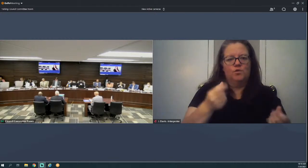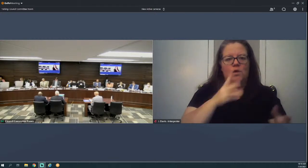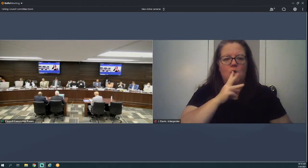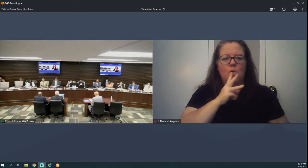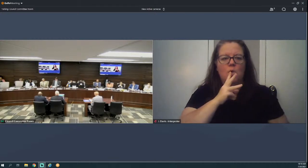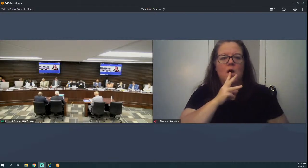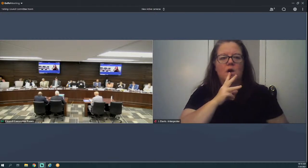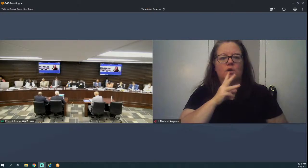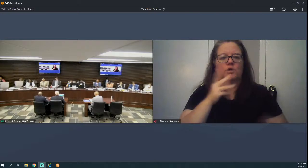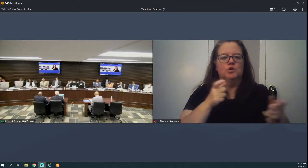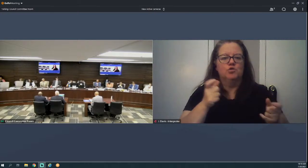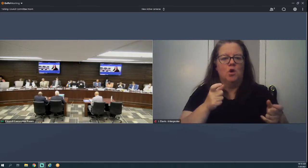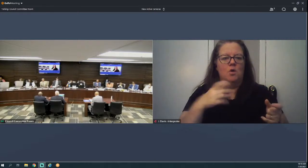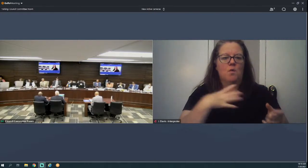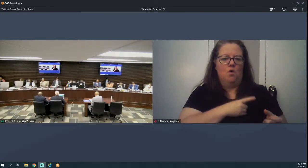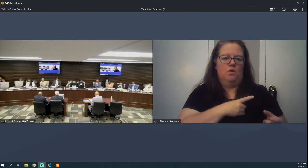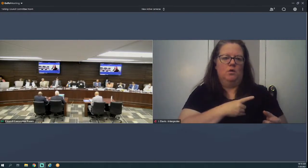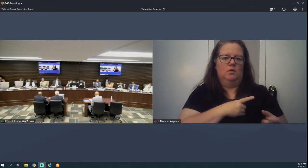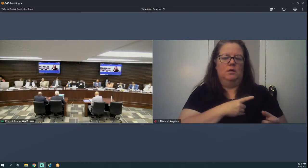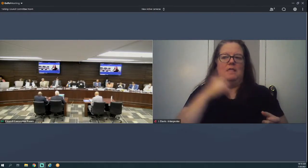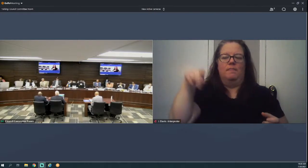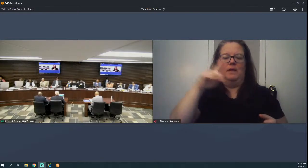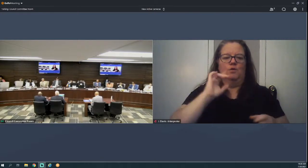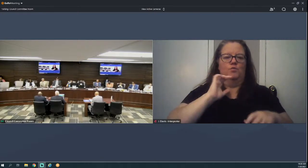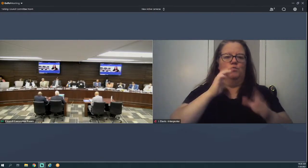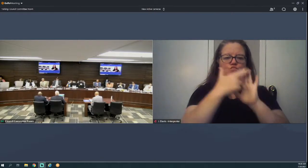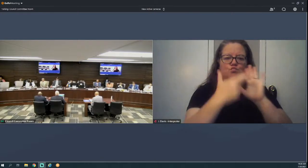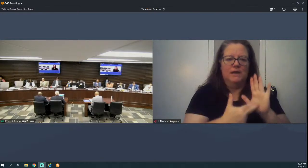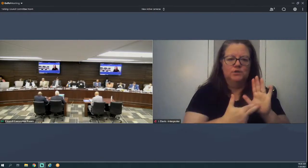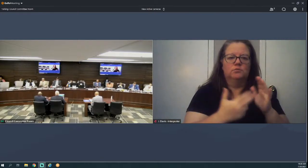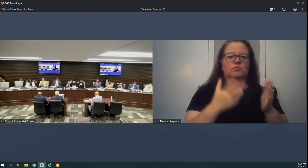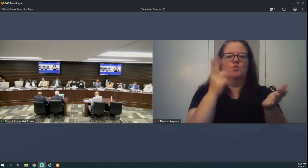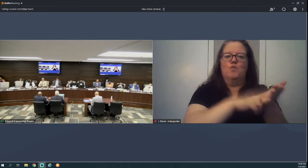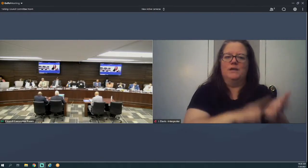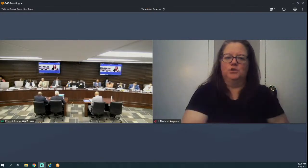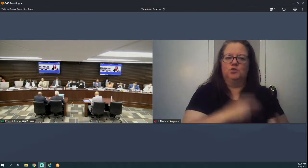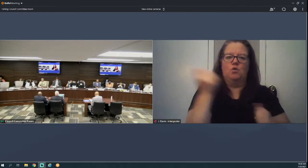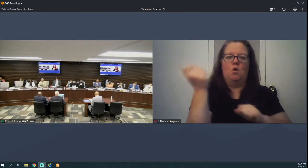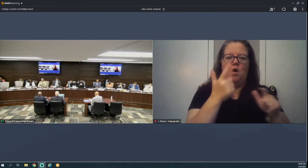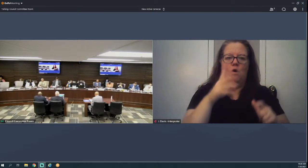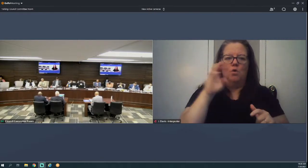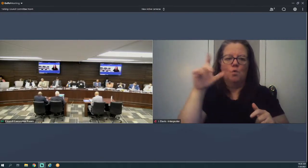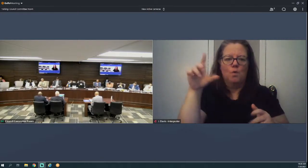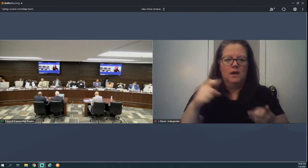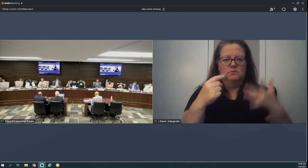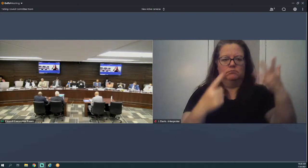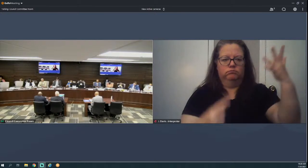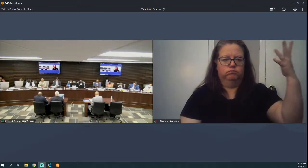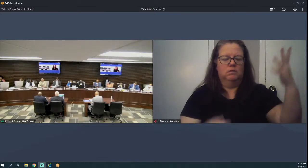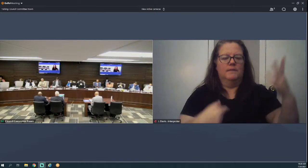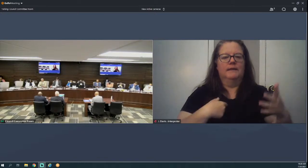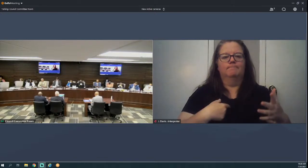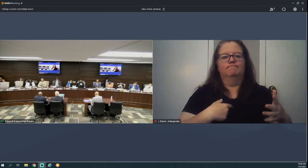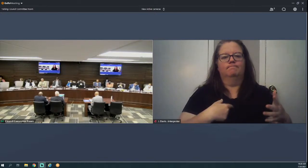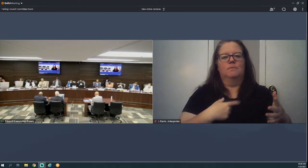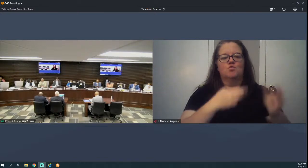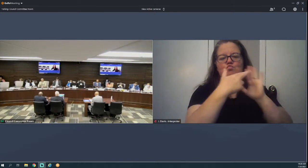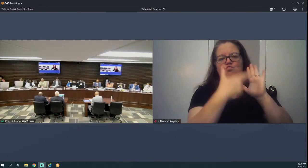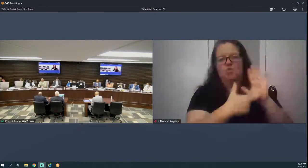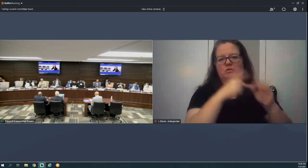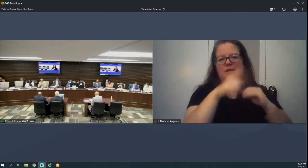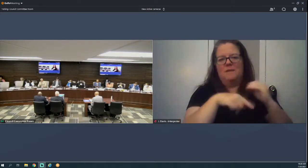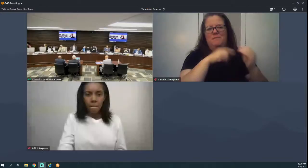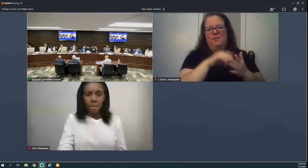rules and they enforce the rules. They got to register all the wells on there. And they also tell what they can and can't do and ensure they're in compliance. But